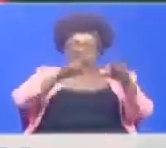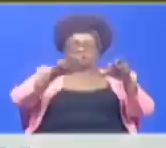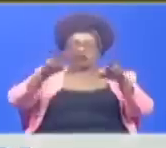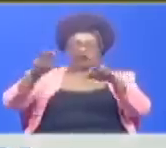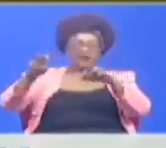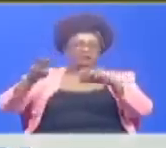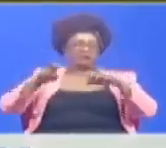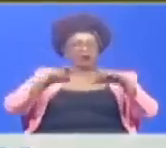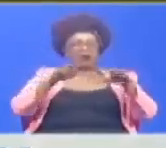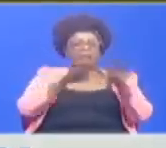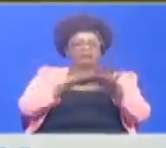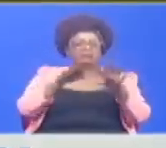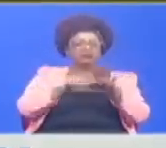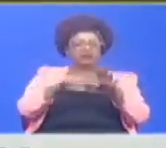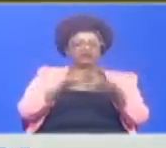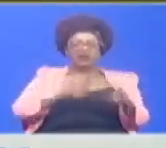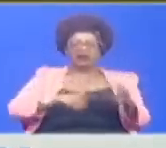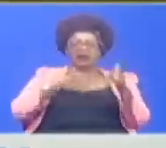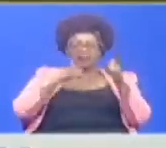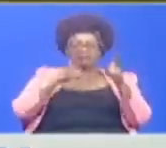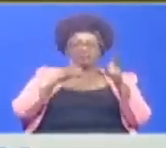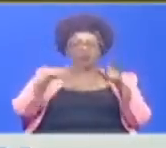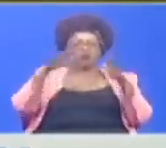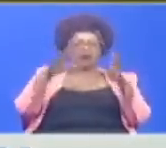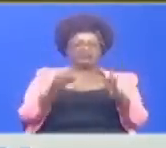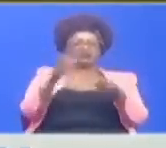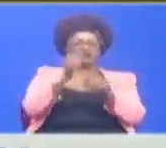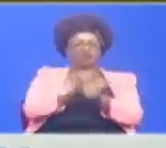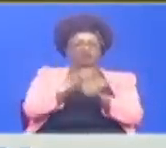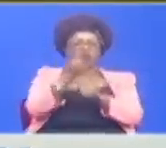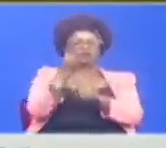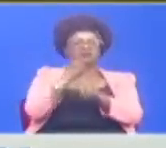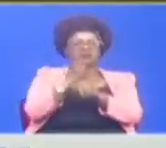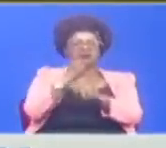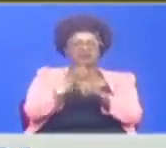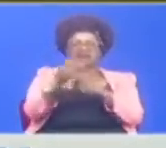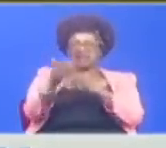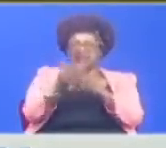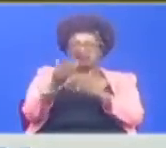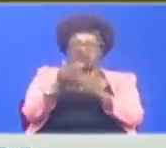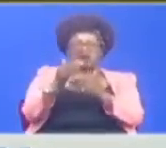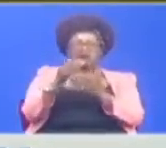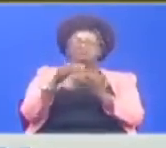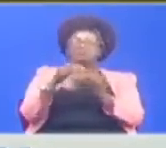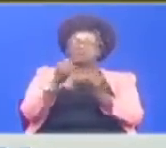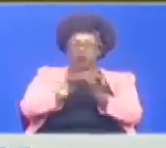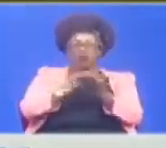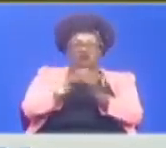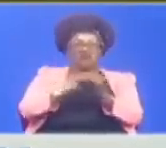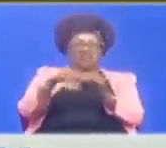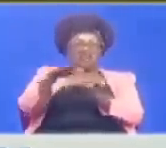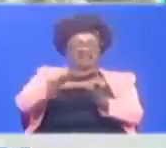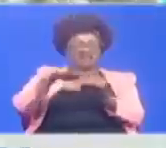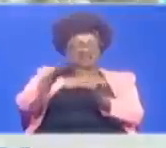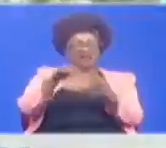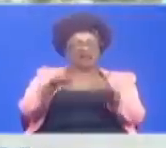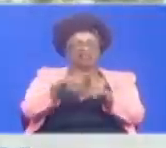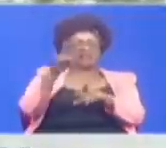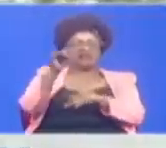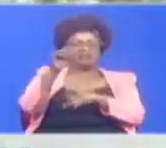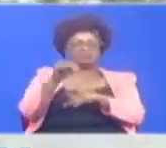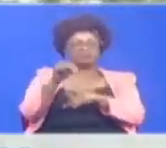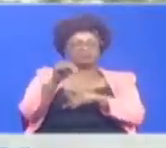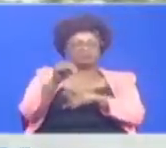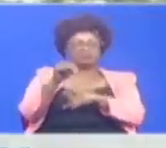of the National Gun Holders Association was conducted at the nearby coffee estates as well as the dam.